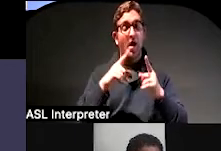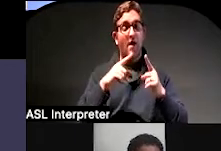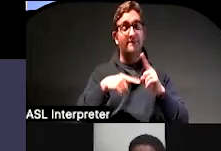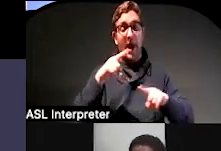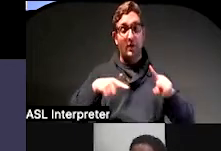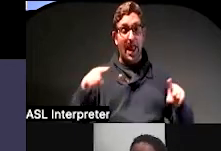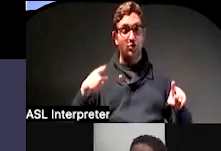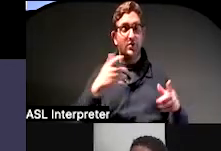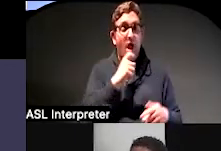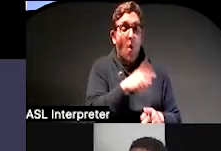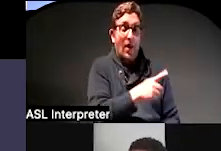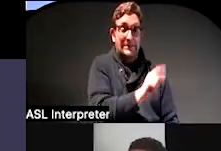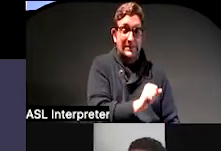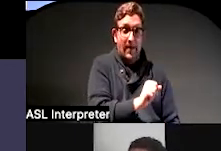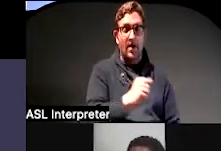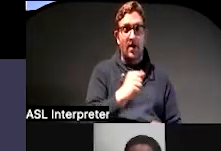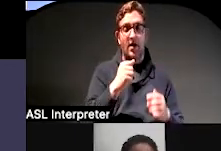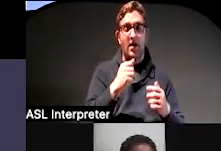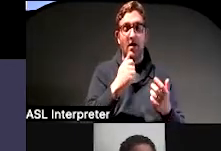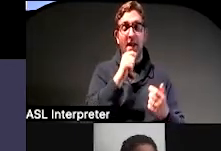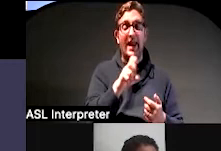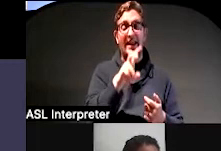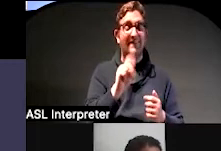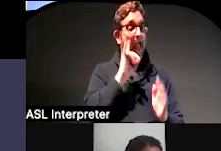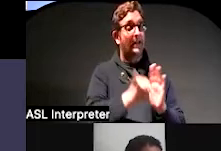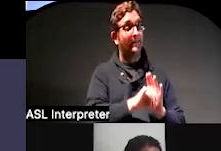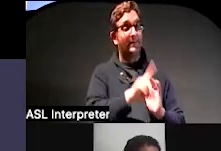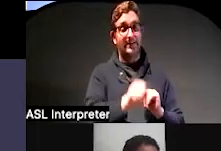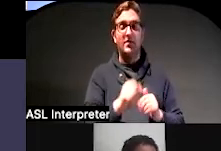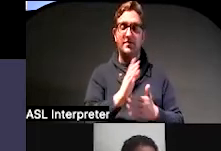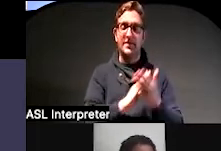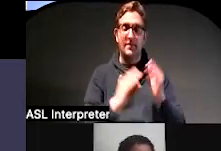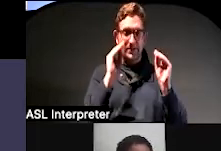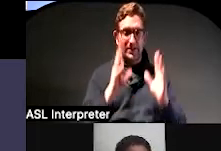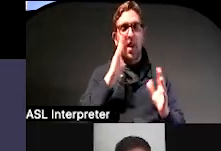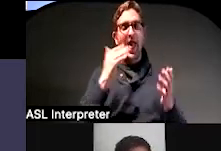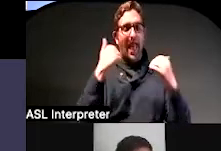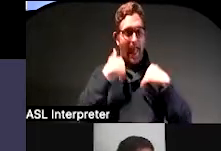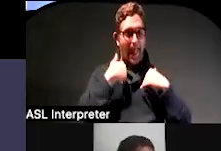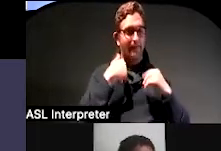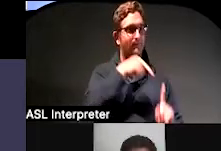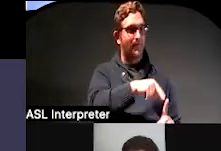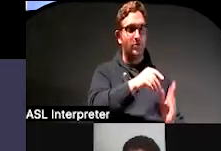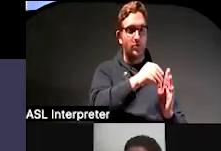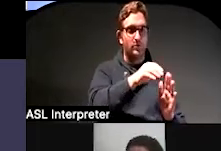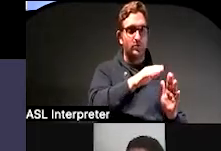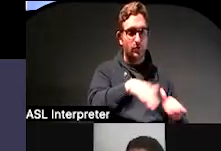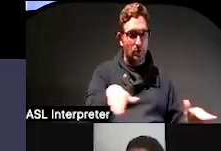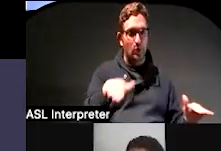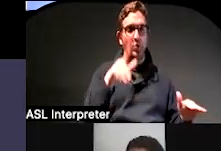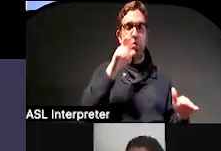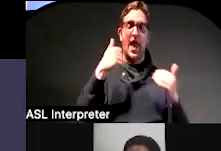even disability, not even identified disabilities. Teachers will have children with a wide variety of skills in